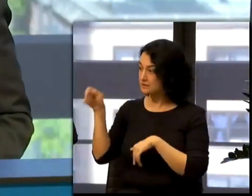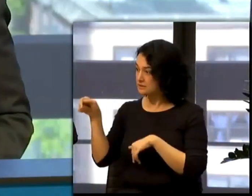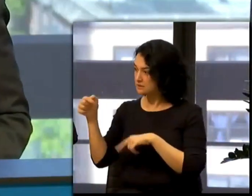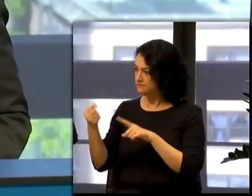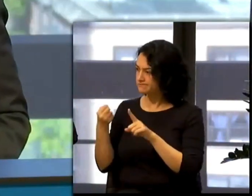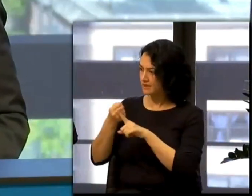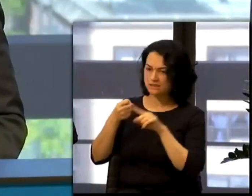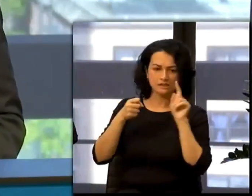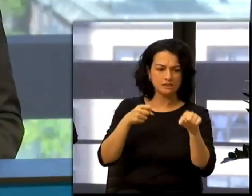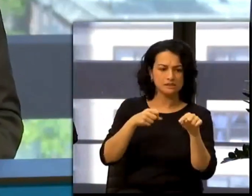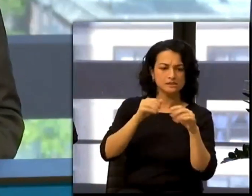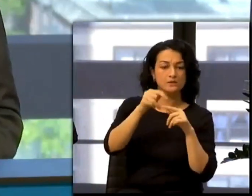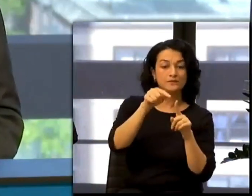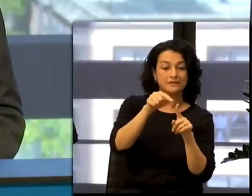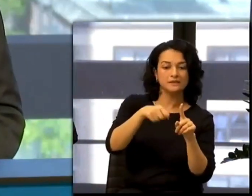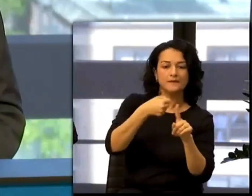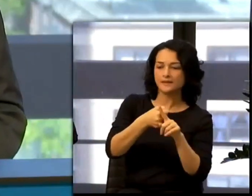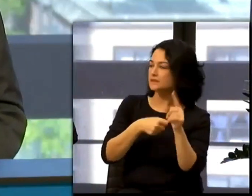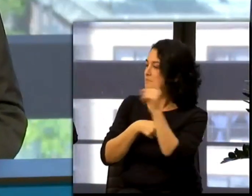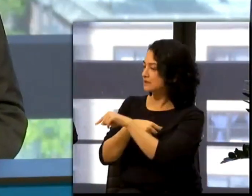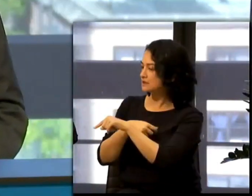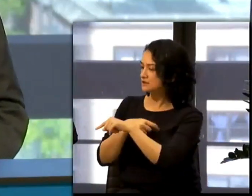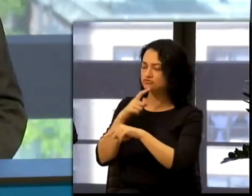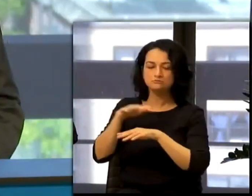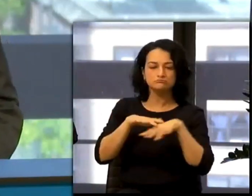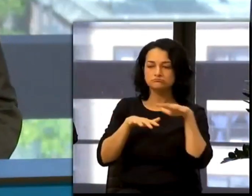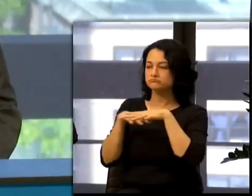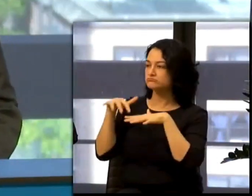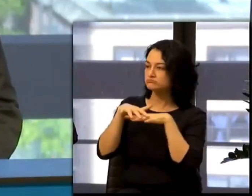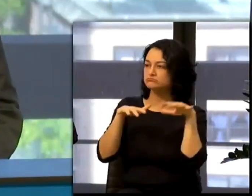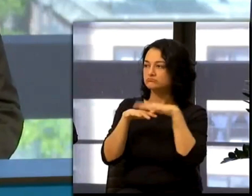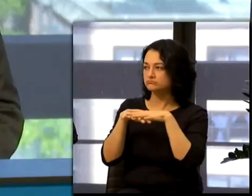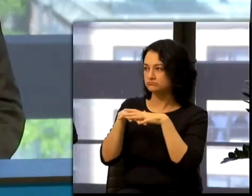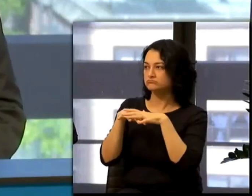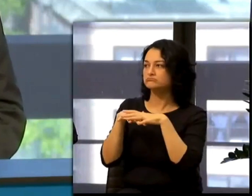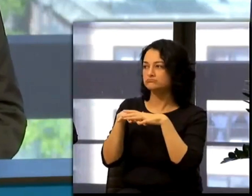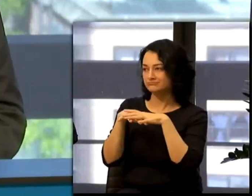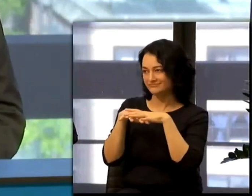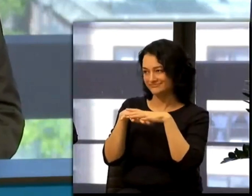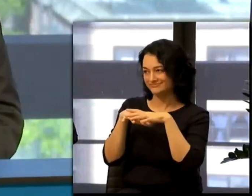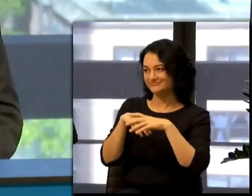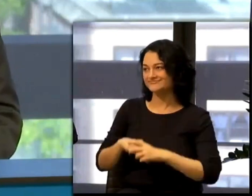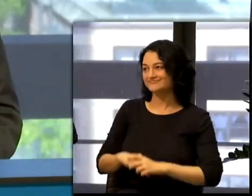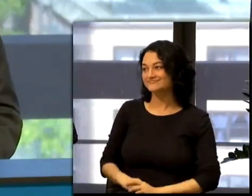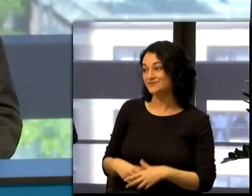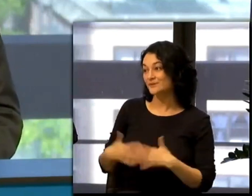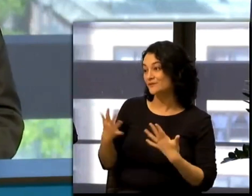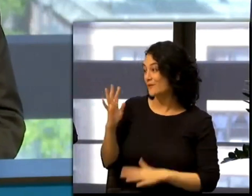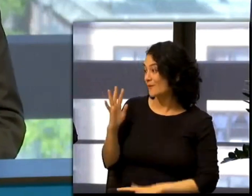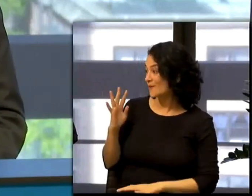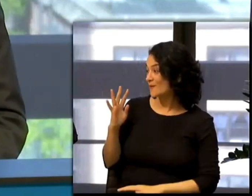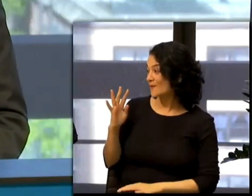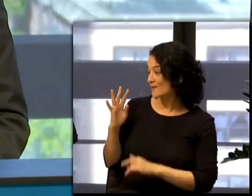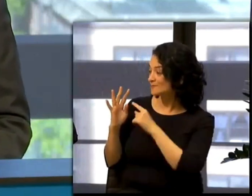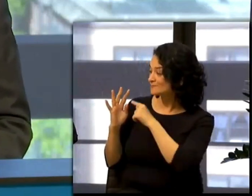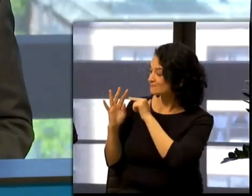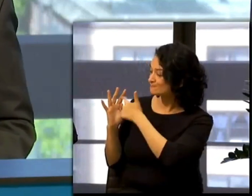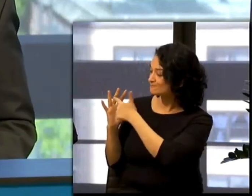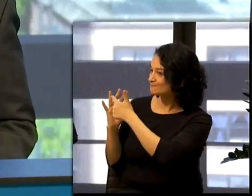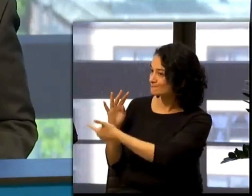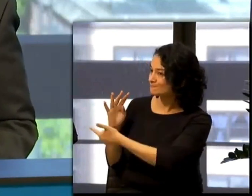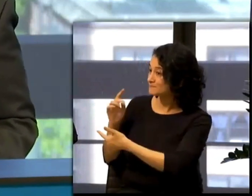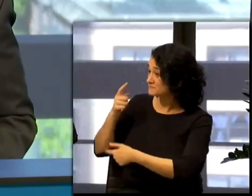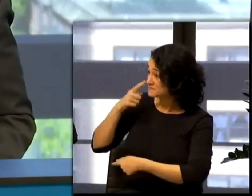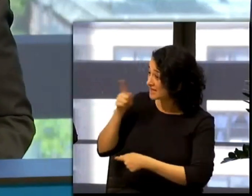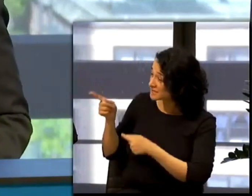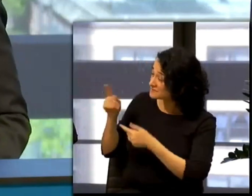us started to take 3 to 4 minutes to introduce themselves and to share a little bit about why each of them was motivated